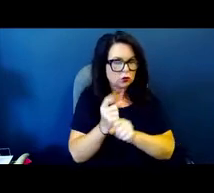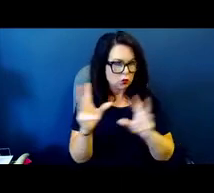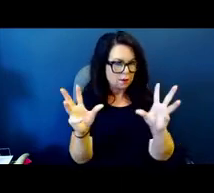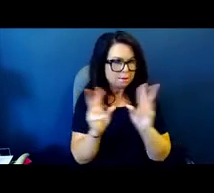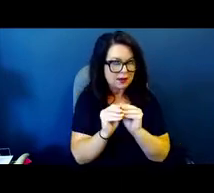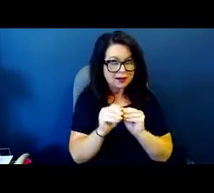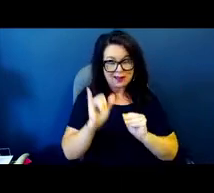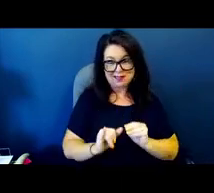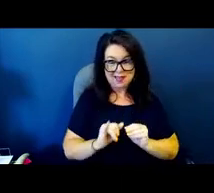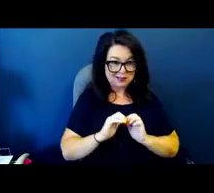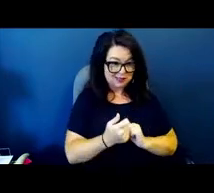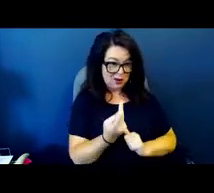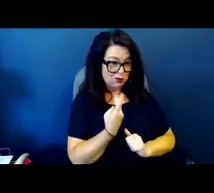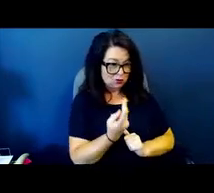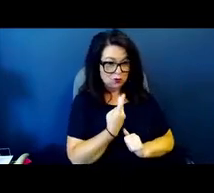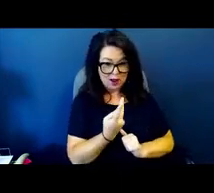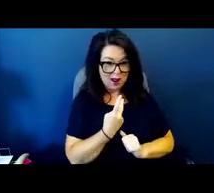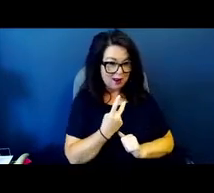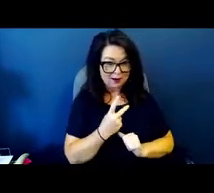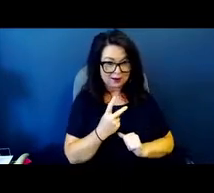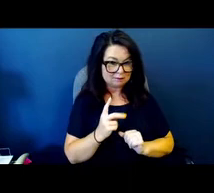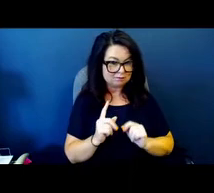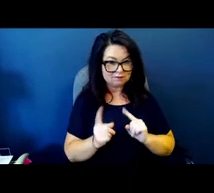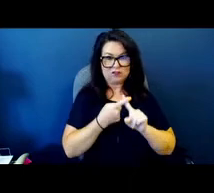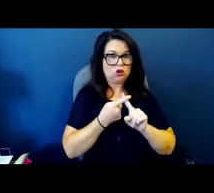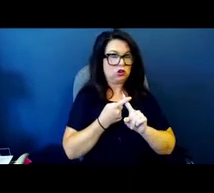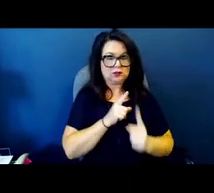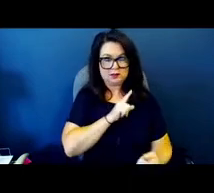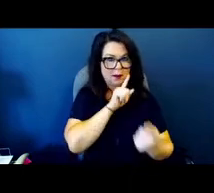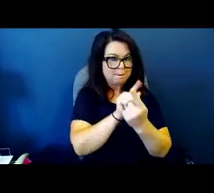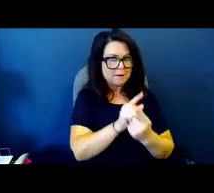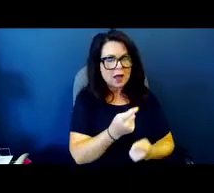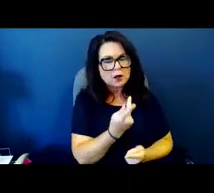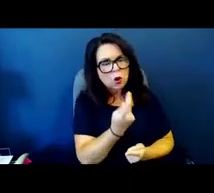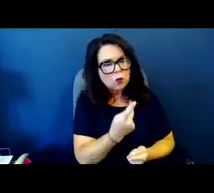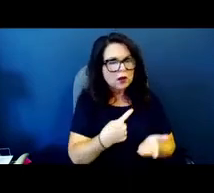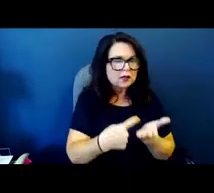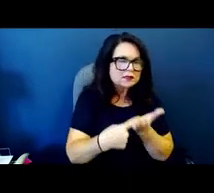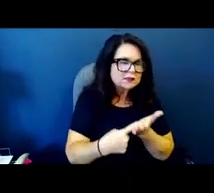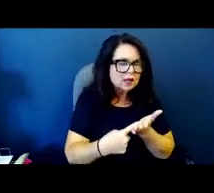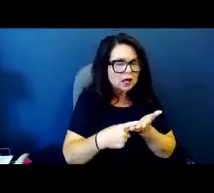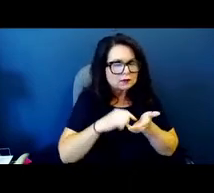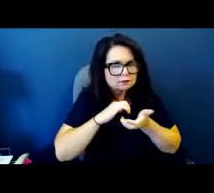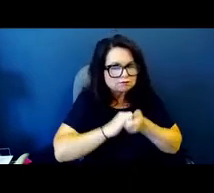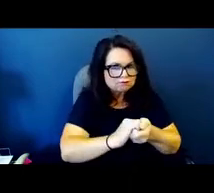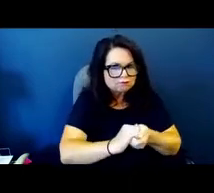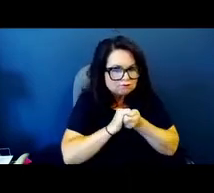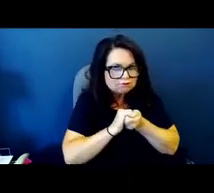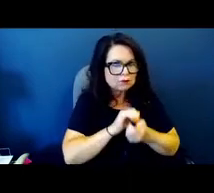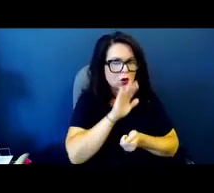you and I initially connected, because we talked about partnering on the work that you were doing at the time